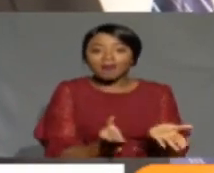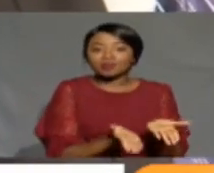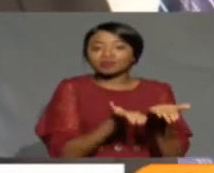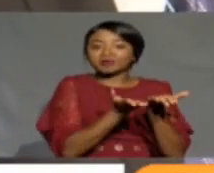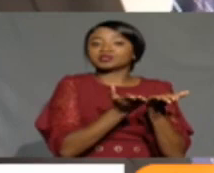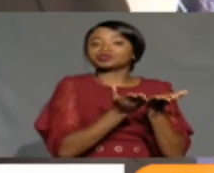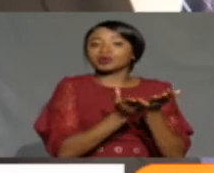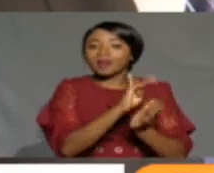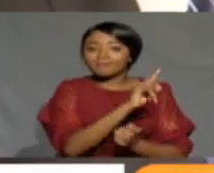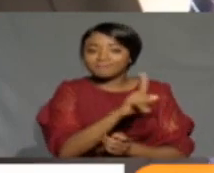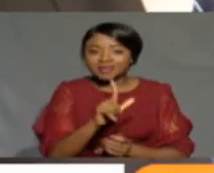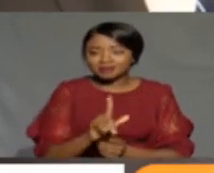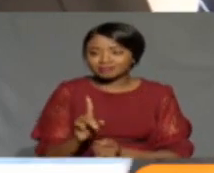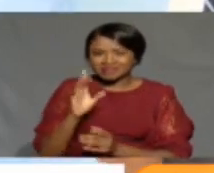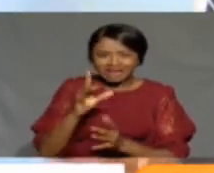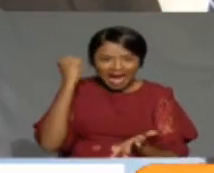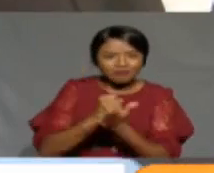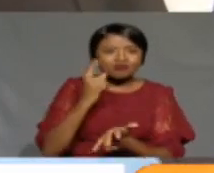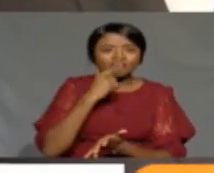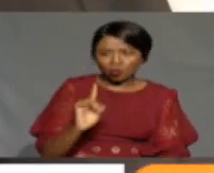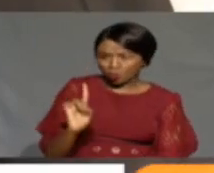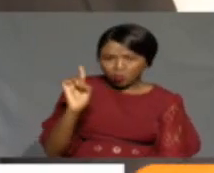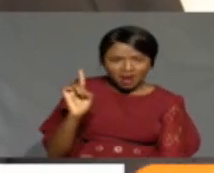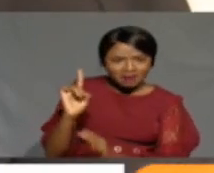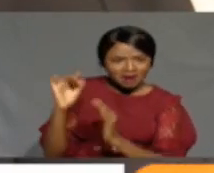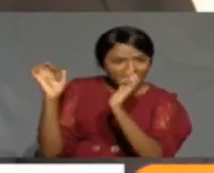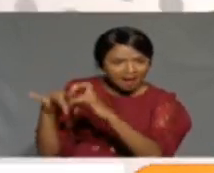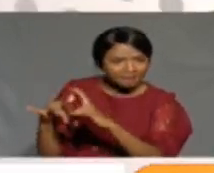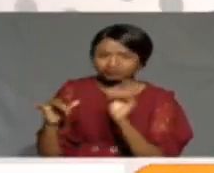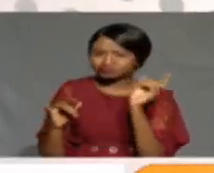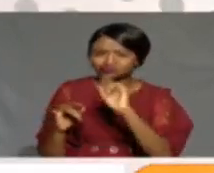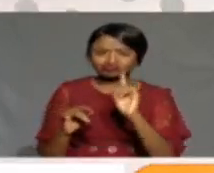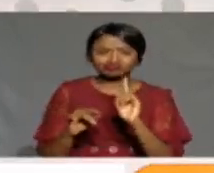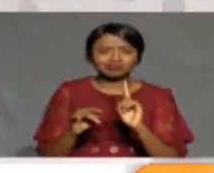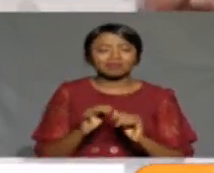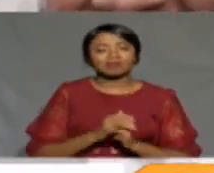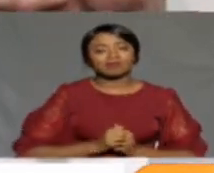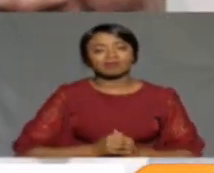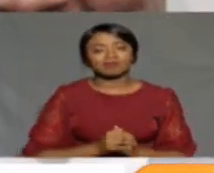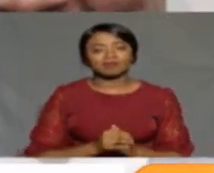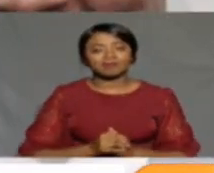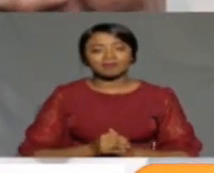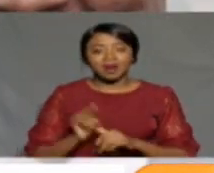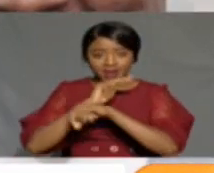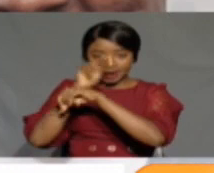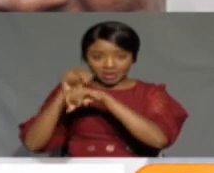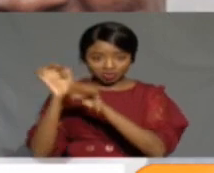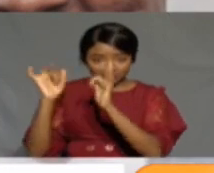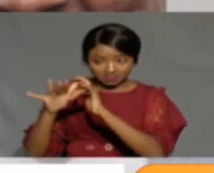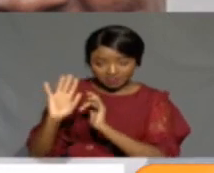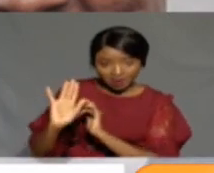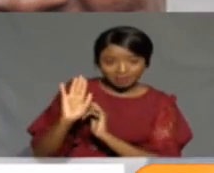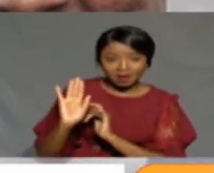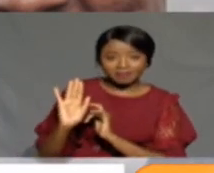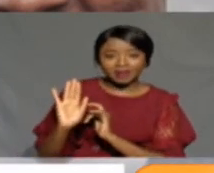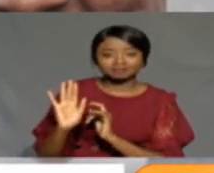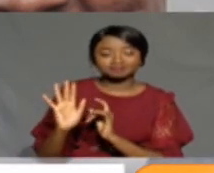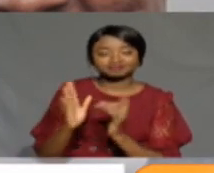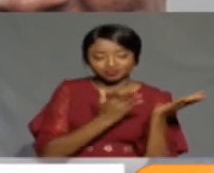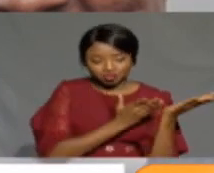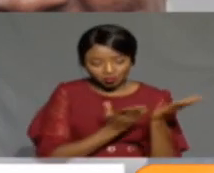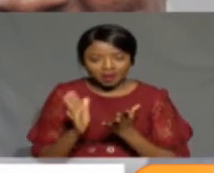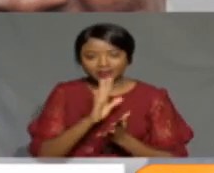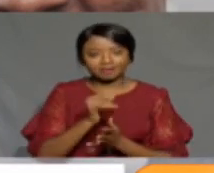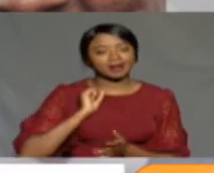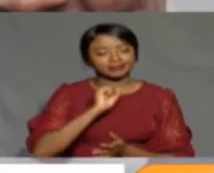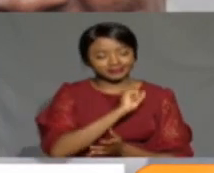passed by one house before a Division of Revenue Bill is passed. The National Assembly, through Clerk Michael Sialai, welcomed the Senate's change